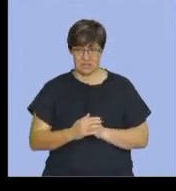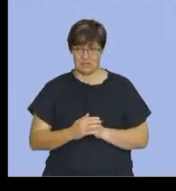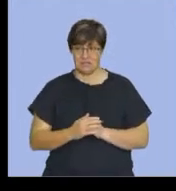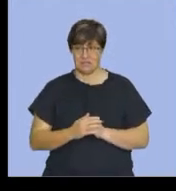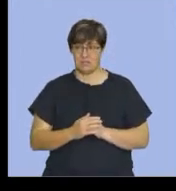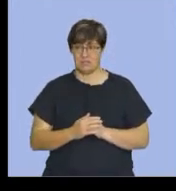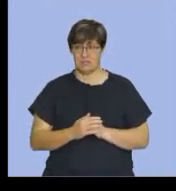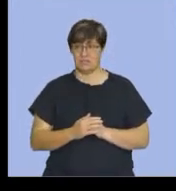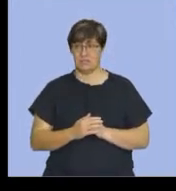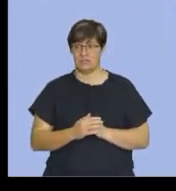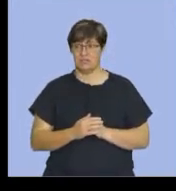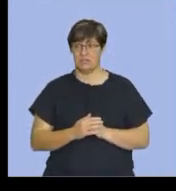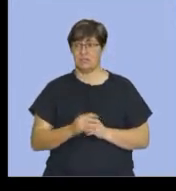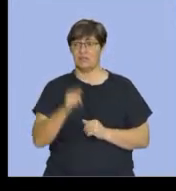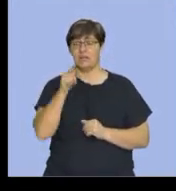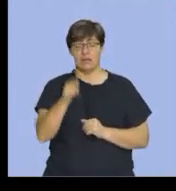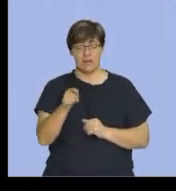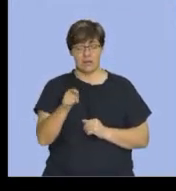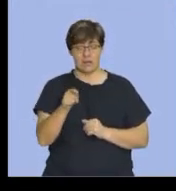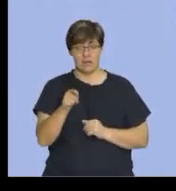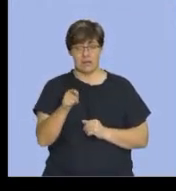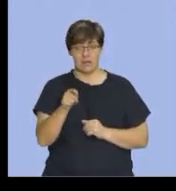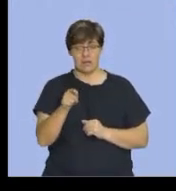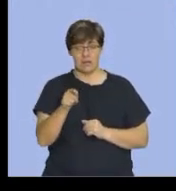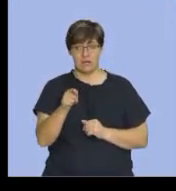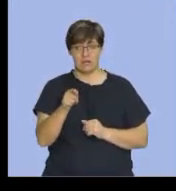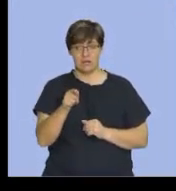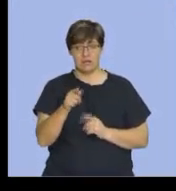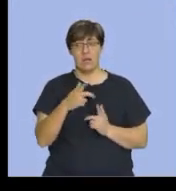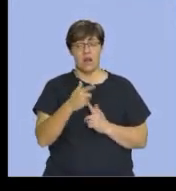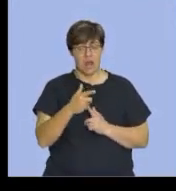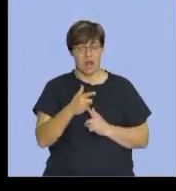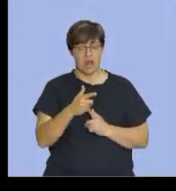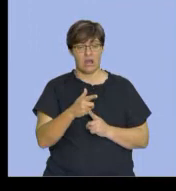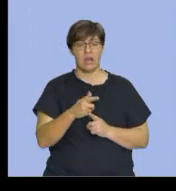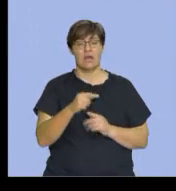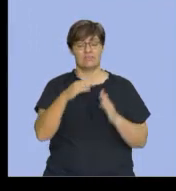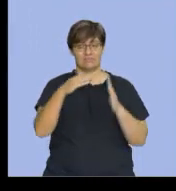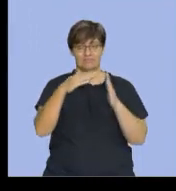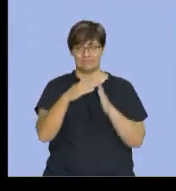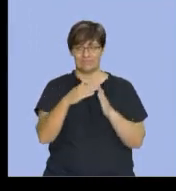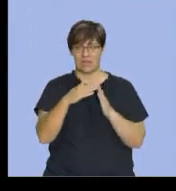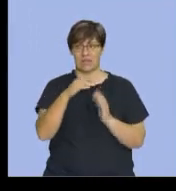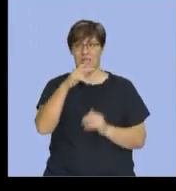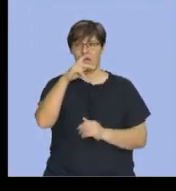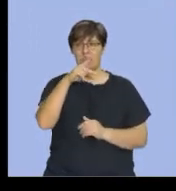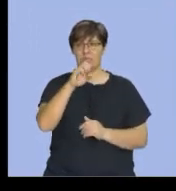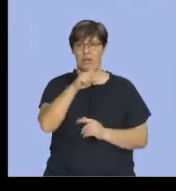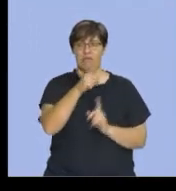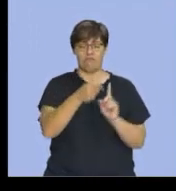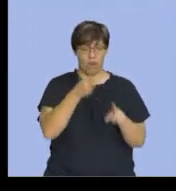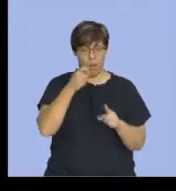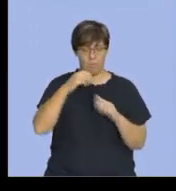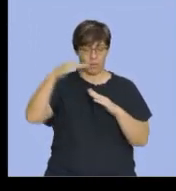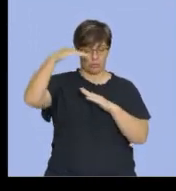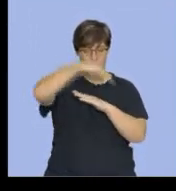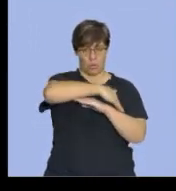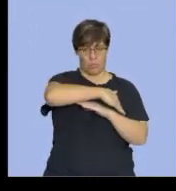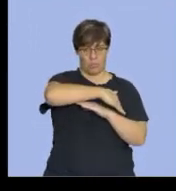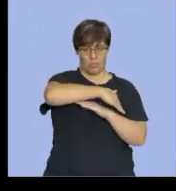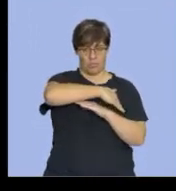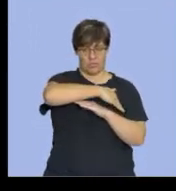one, okay, is the force that's perpendicular to the